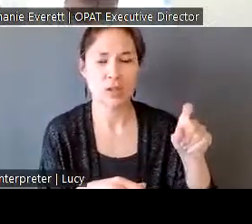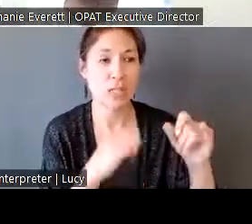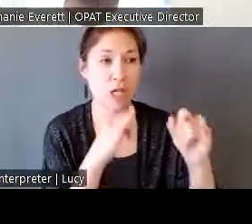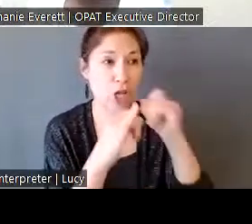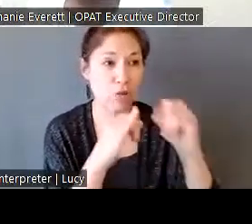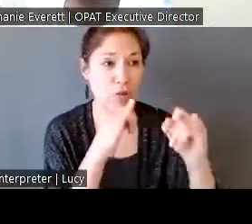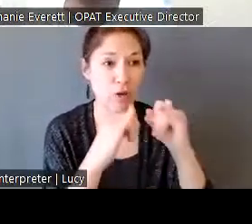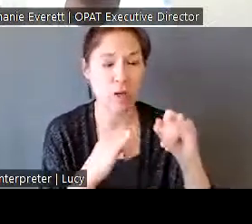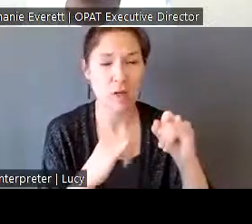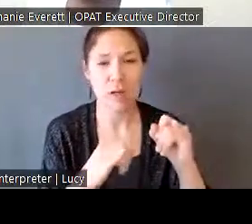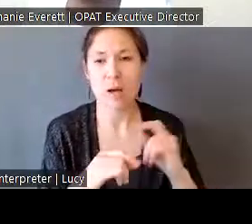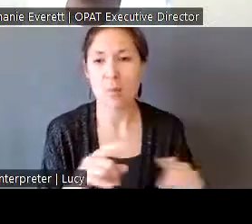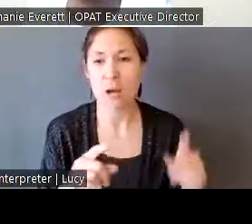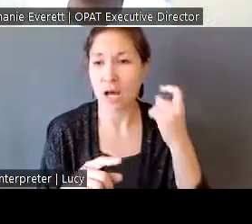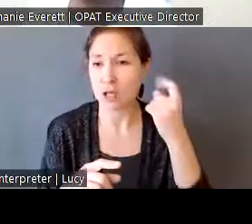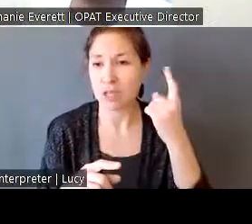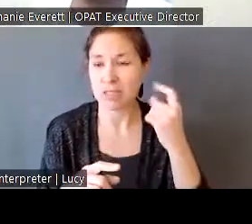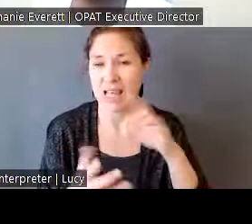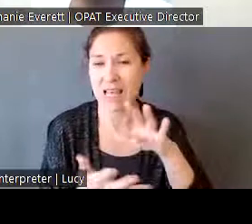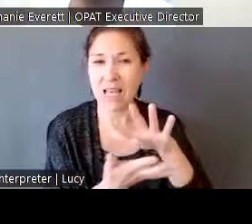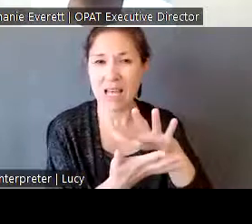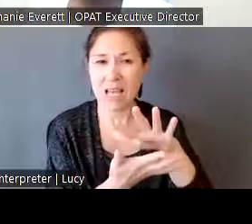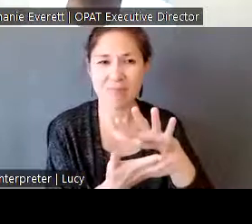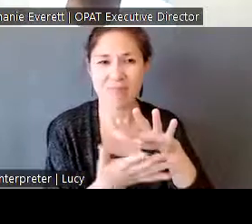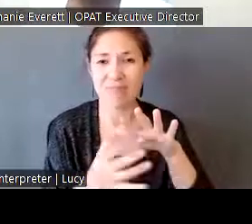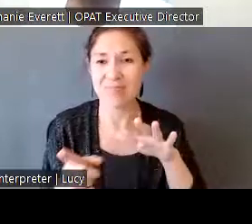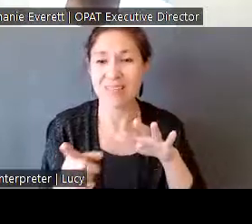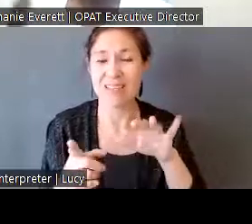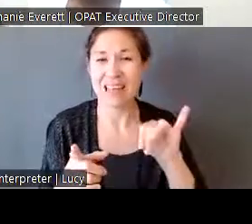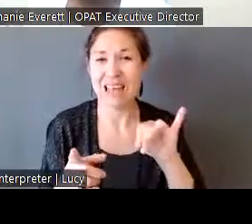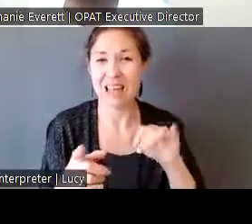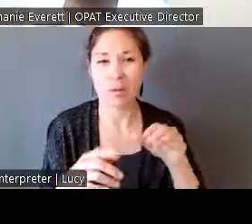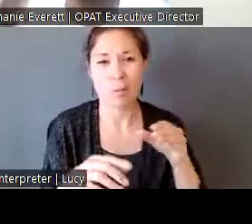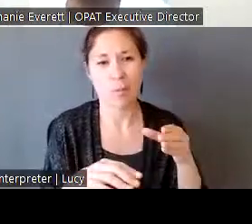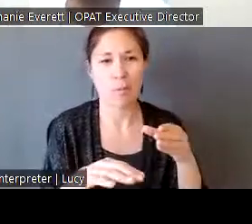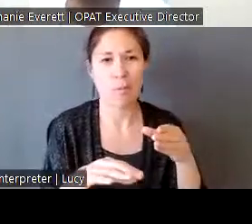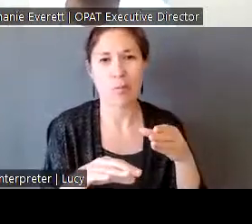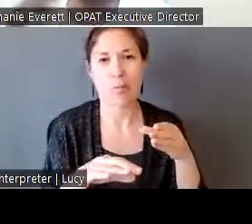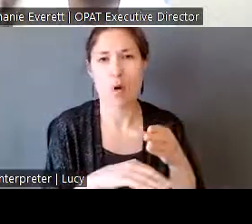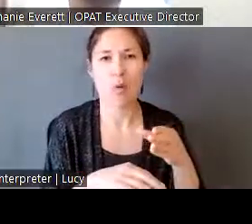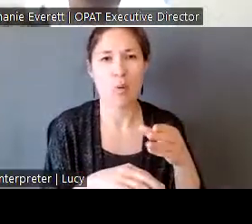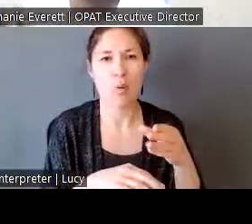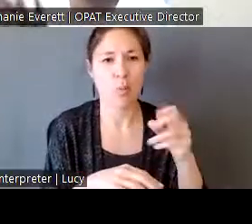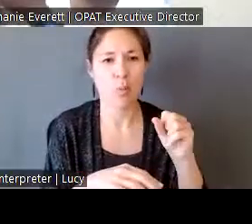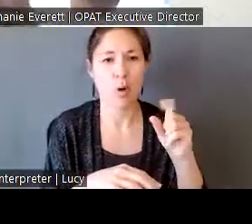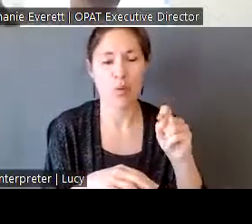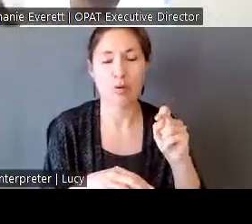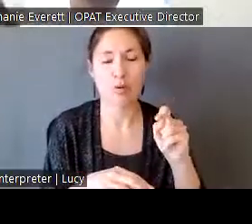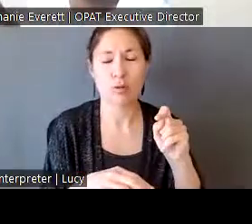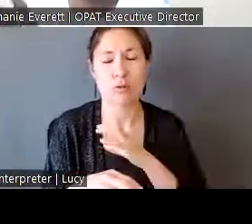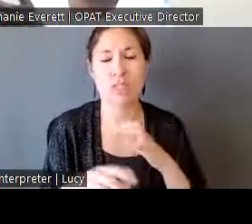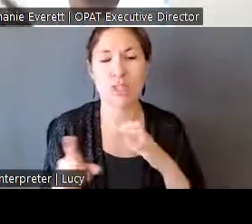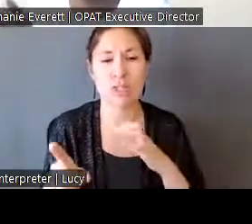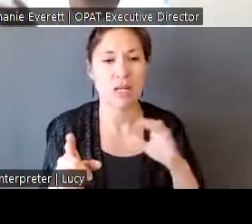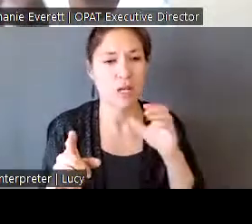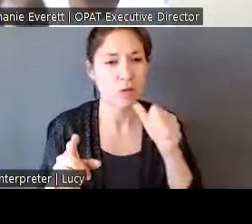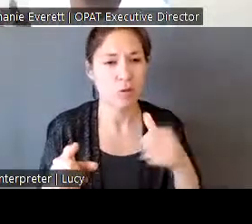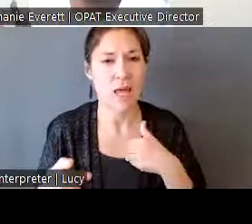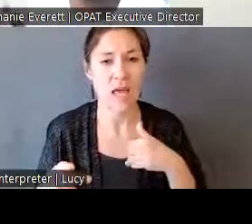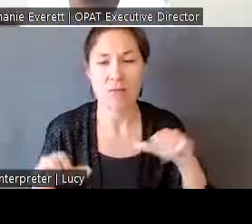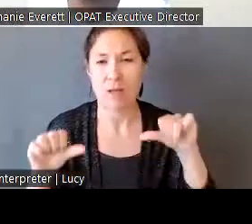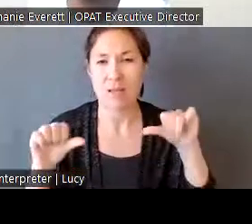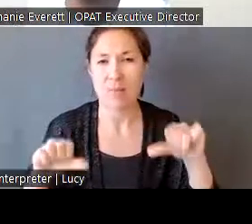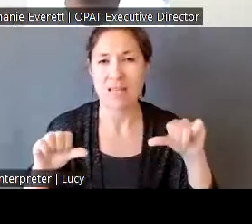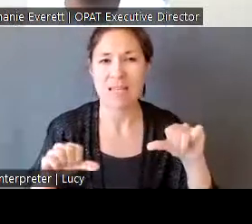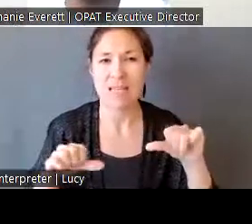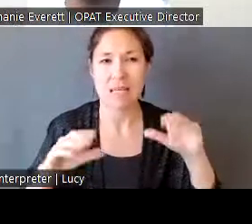capacity built up yet because they're a new organization to do this. So that's why there is a questionnaire and attestation that they're putting onto the law enforcement departments